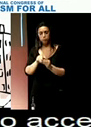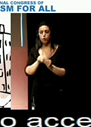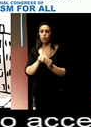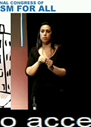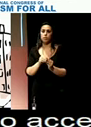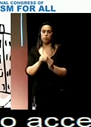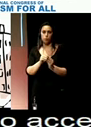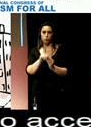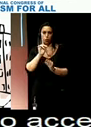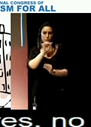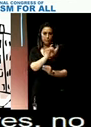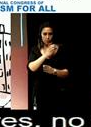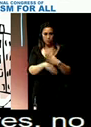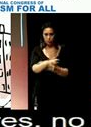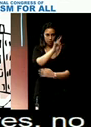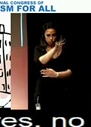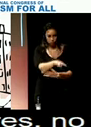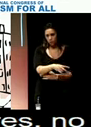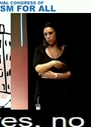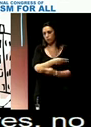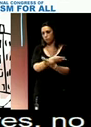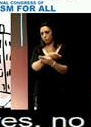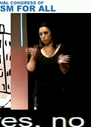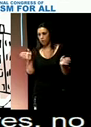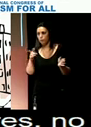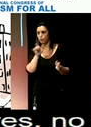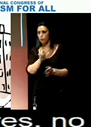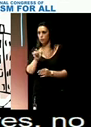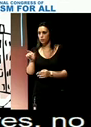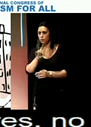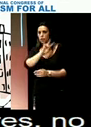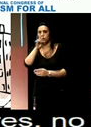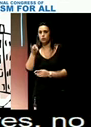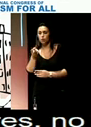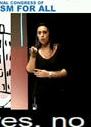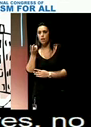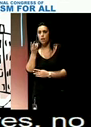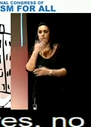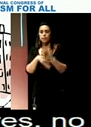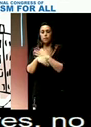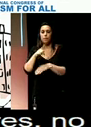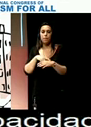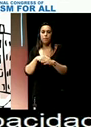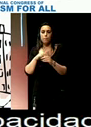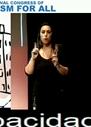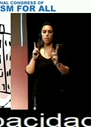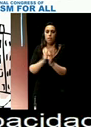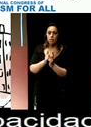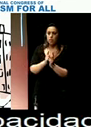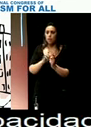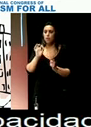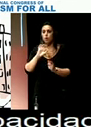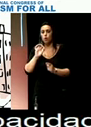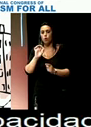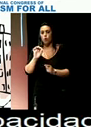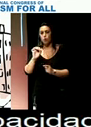elderly people, people with temporary impairment, parents with young children,